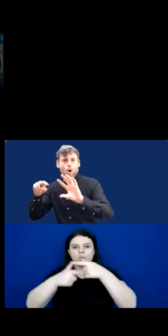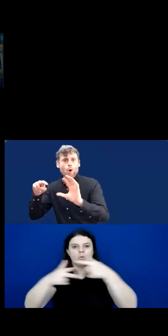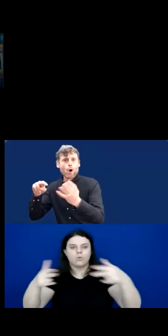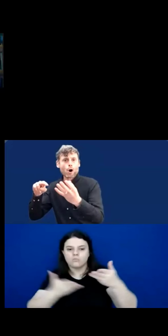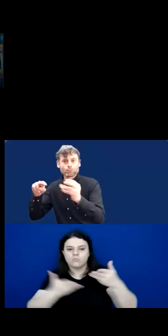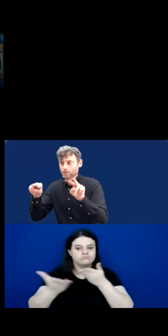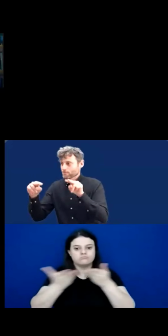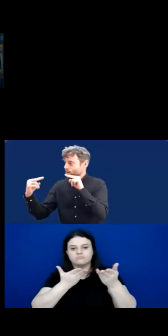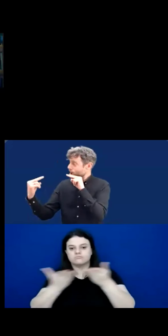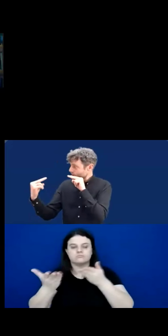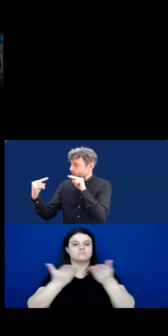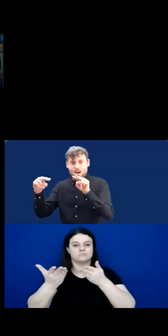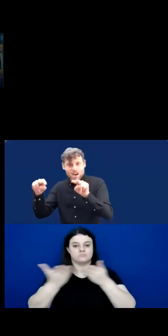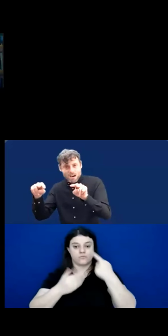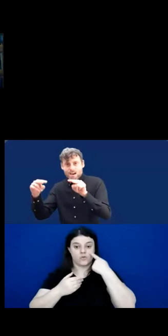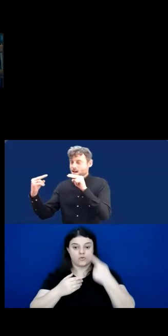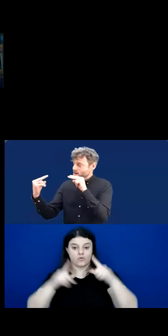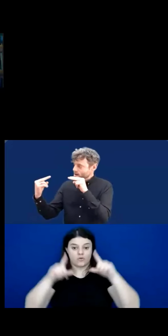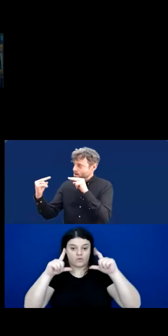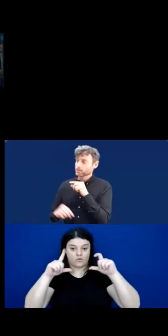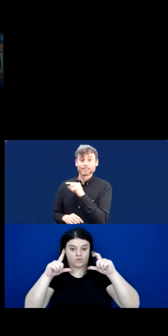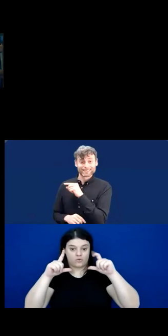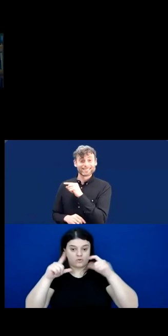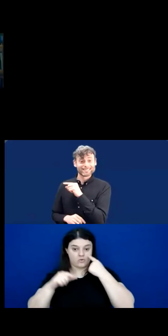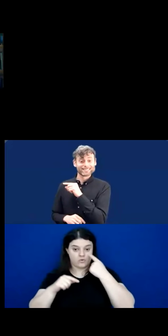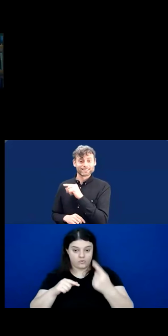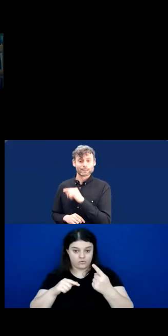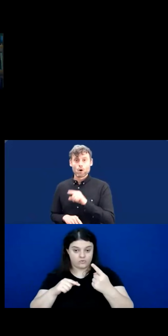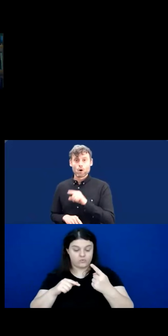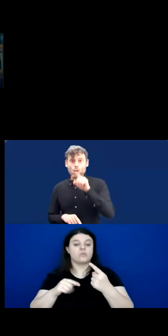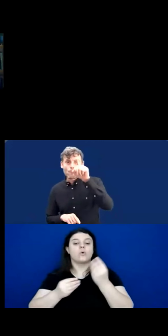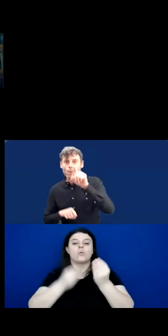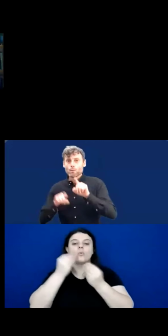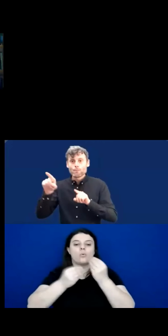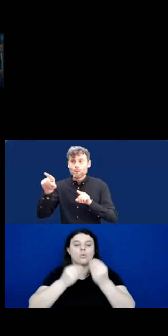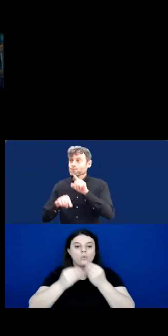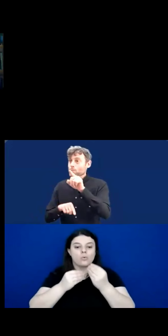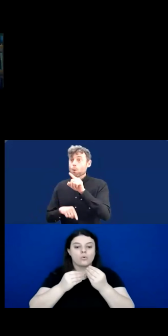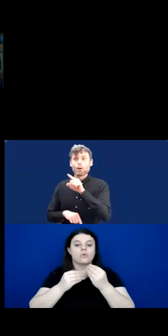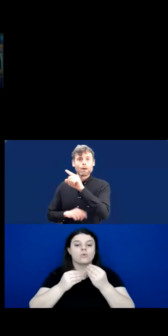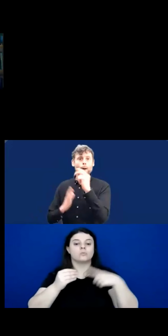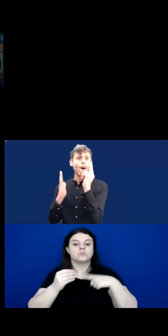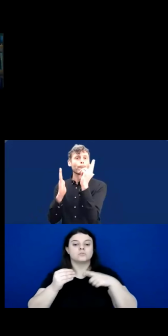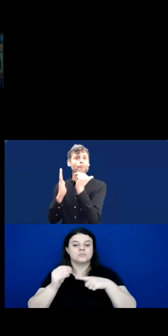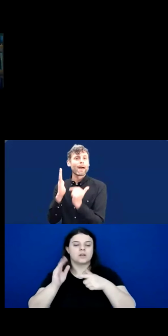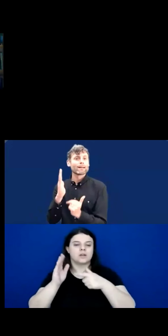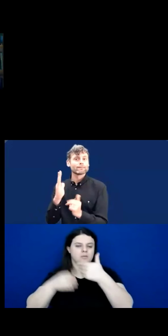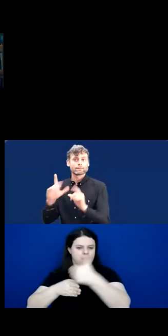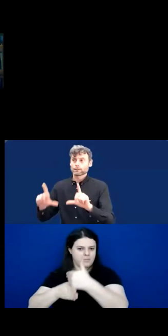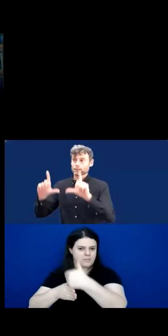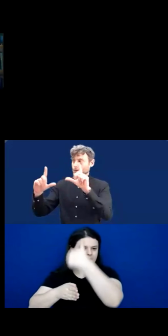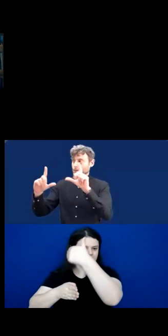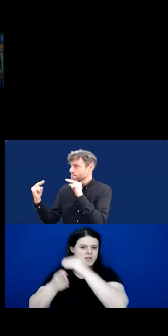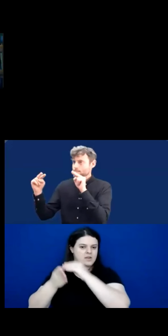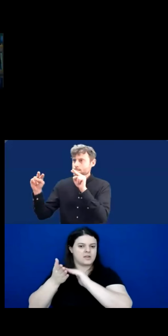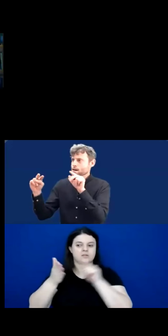On the picture, you see caregiver and child pointing to a painting on the wall and talk about that.